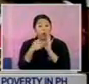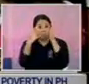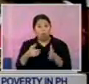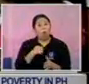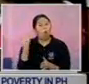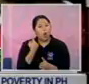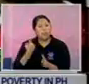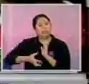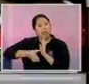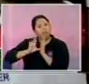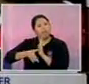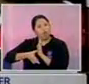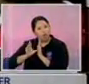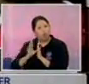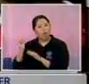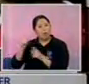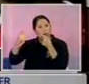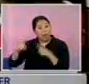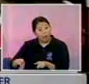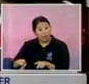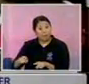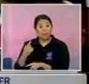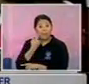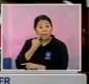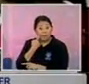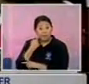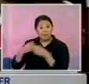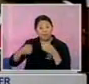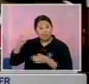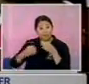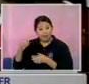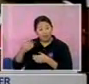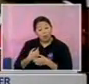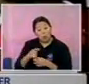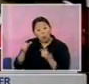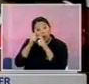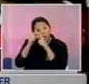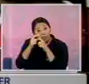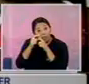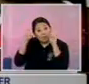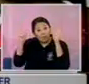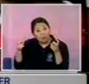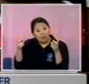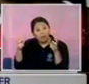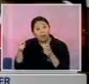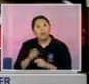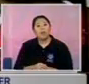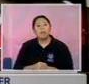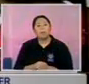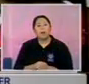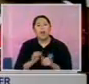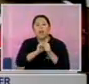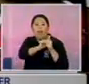recapping or showing both sides. That's why if you look at the words, nakalagay refrain. Hindi nakalagay dito na absolutely wag